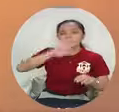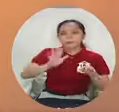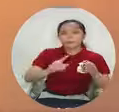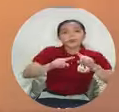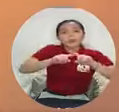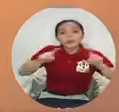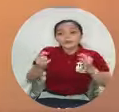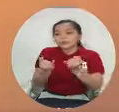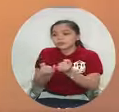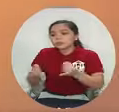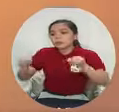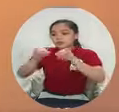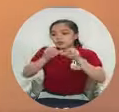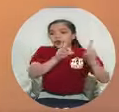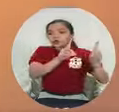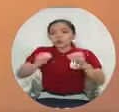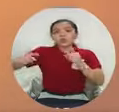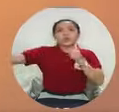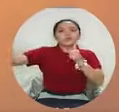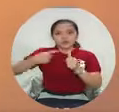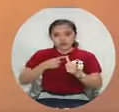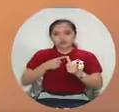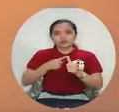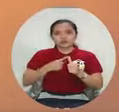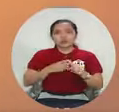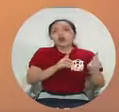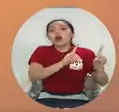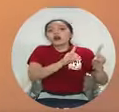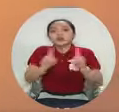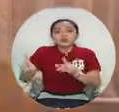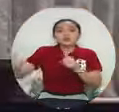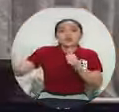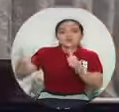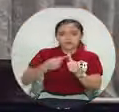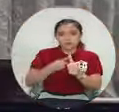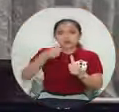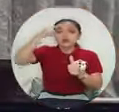prioritize. Pray, then prioritize.